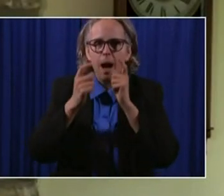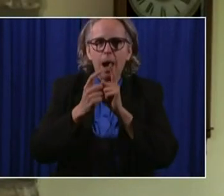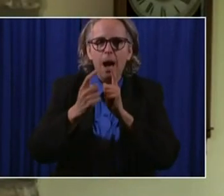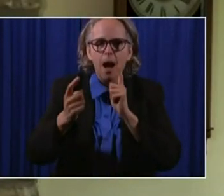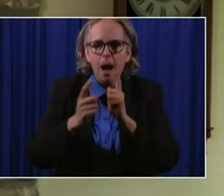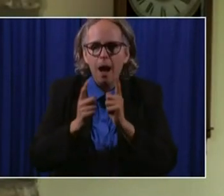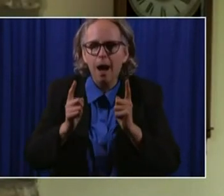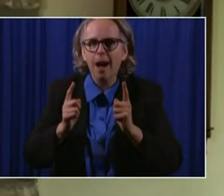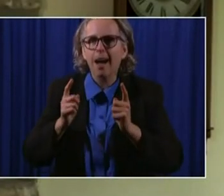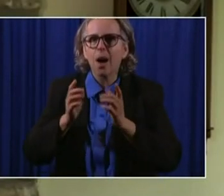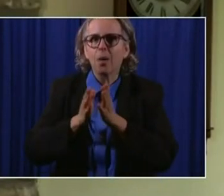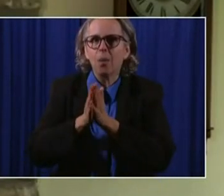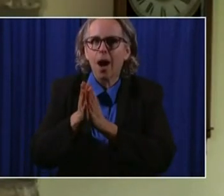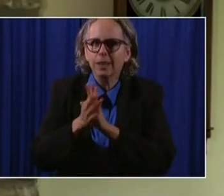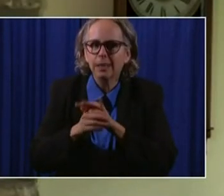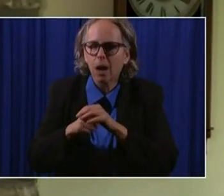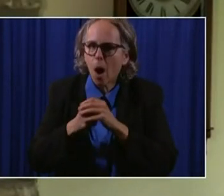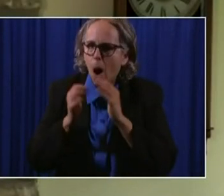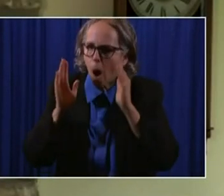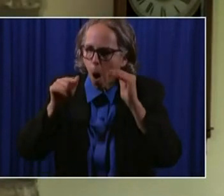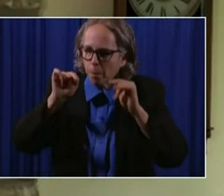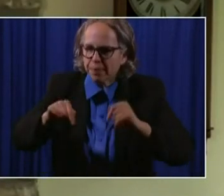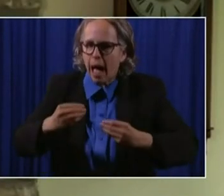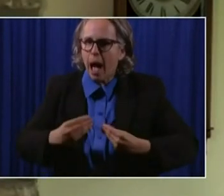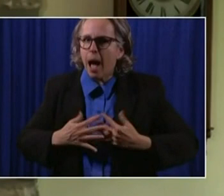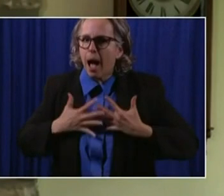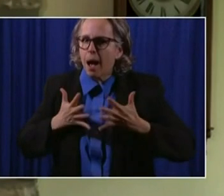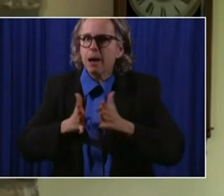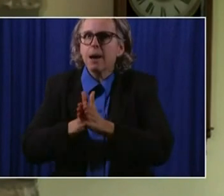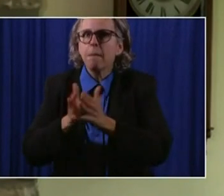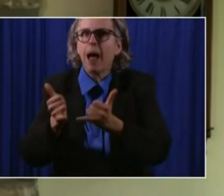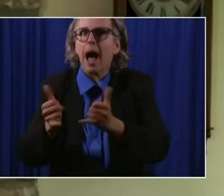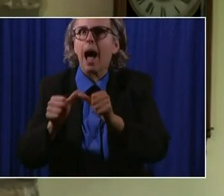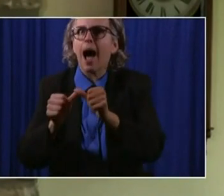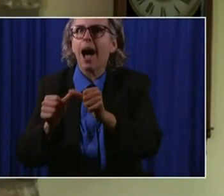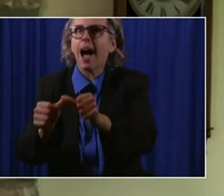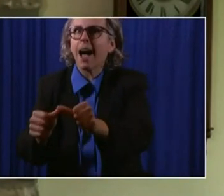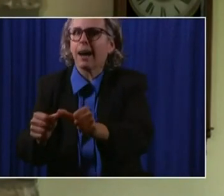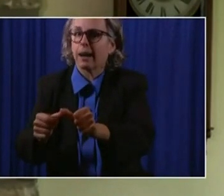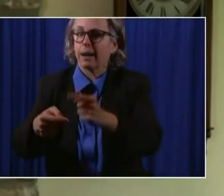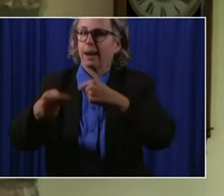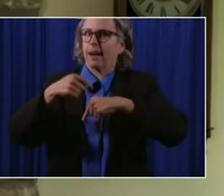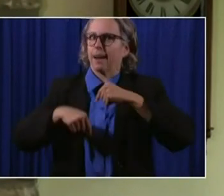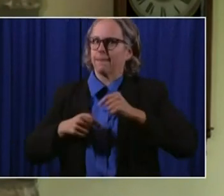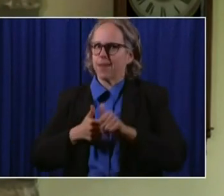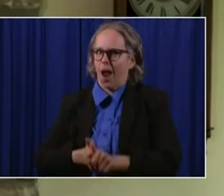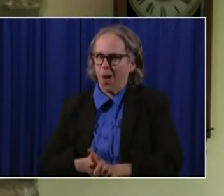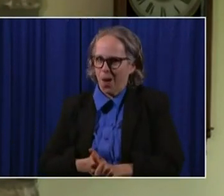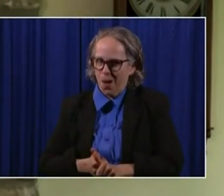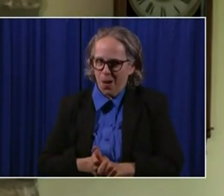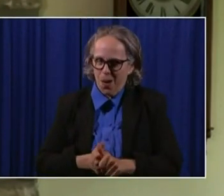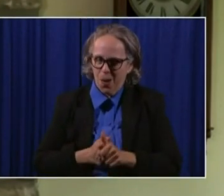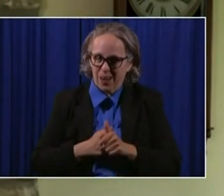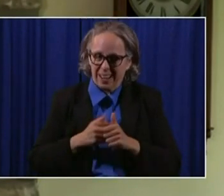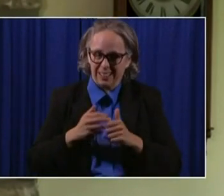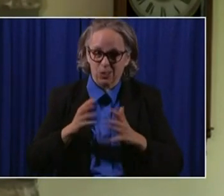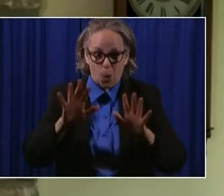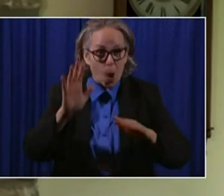I will be talking with coaches later today and several different calls. We're also going to be talking to